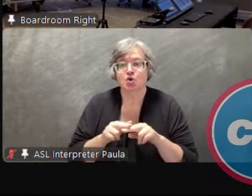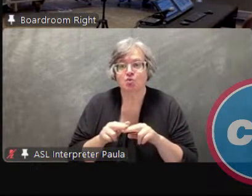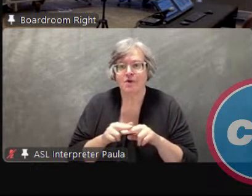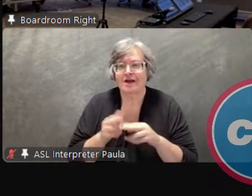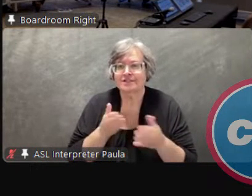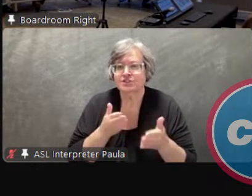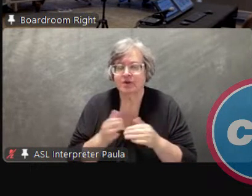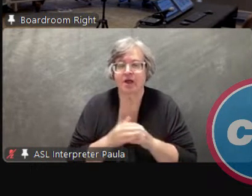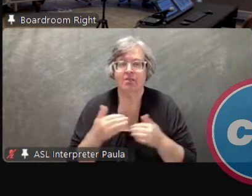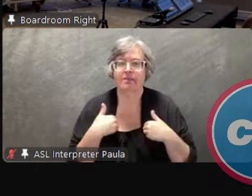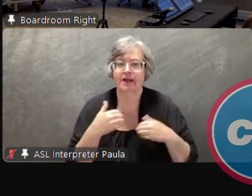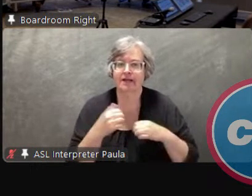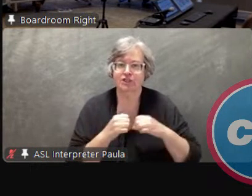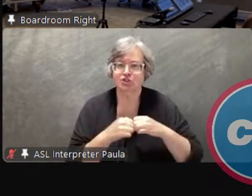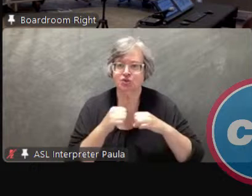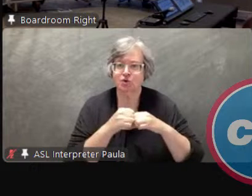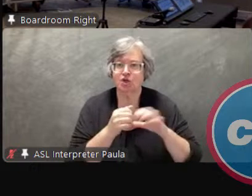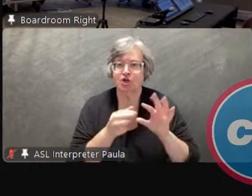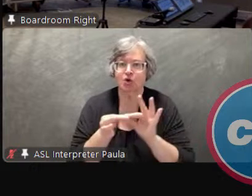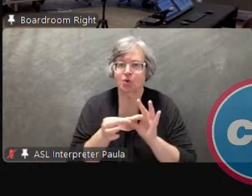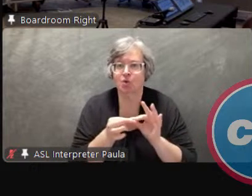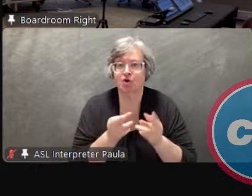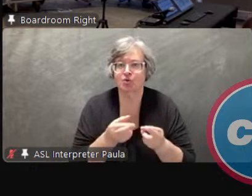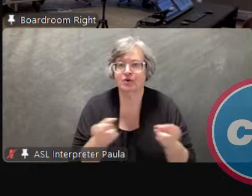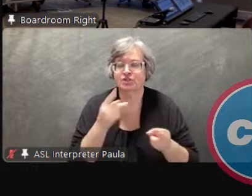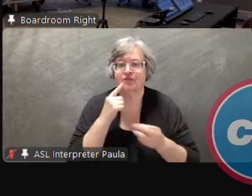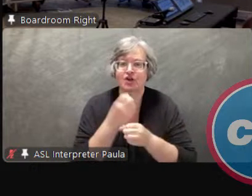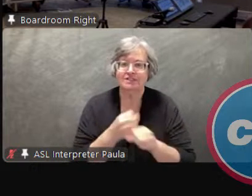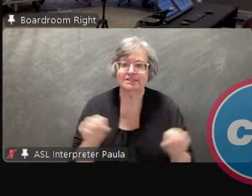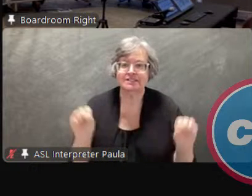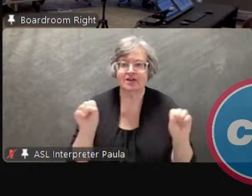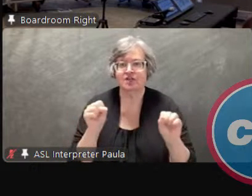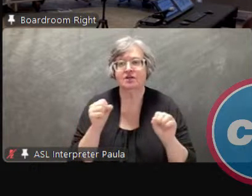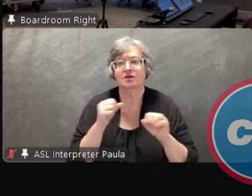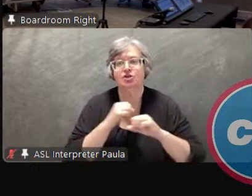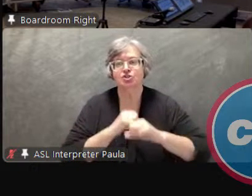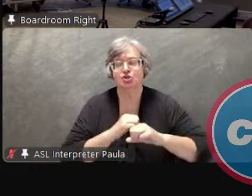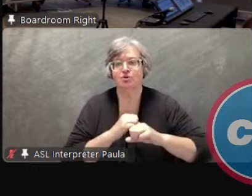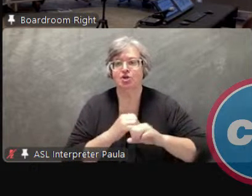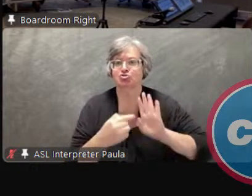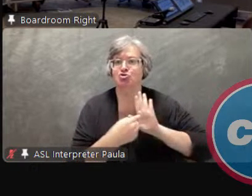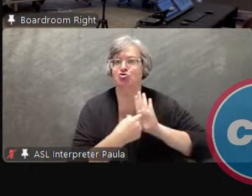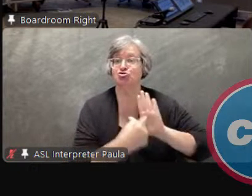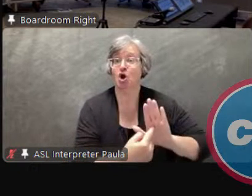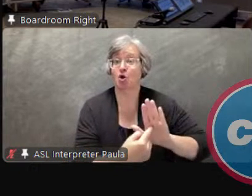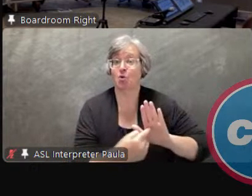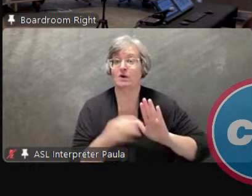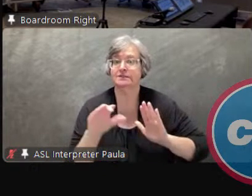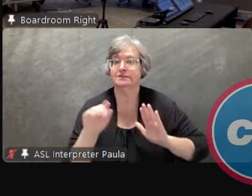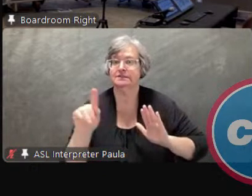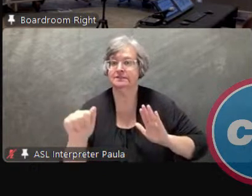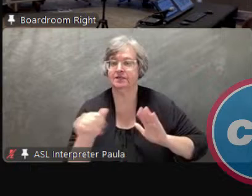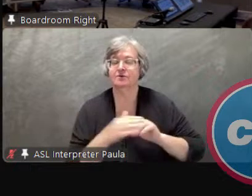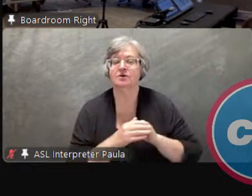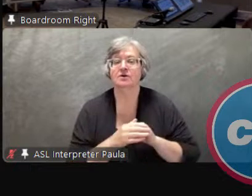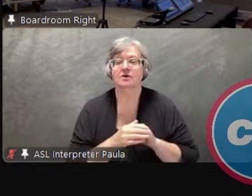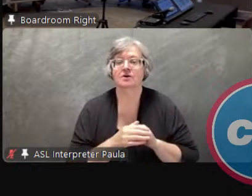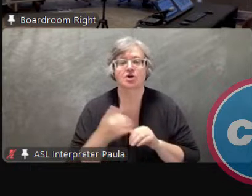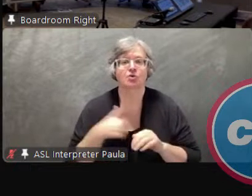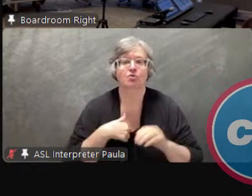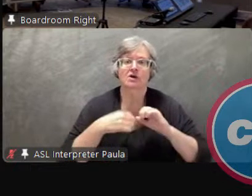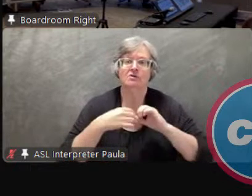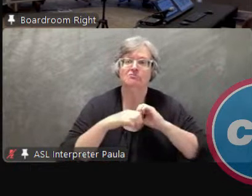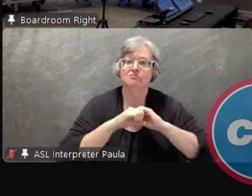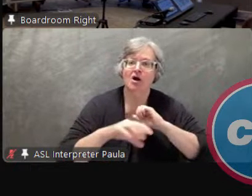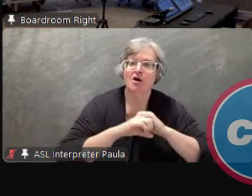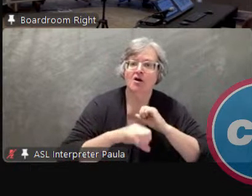and infrastructure, coordinated resources for safety and security, and showcased our system through new marketing, visuals,